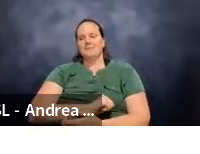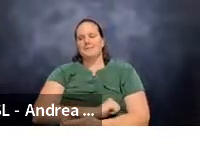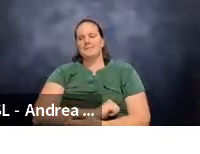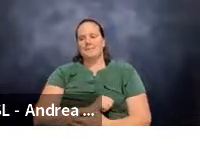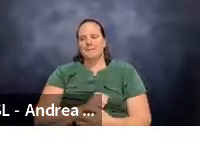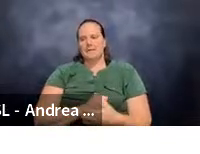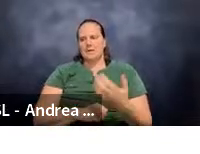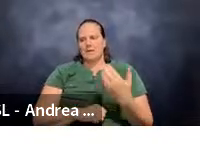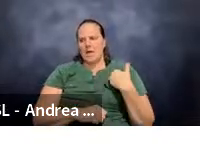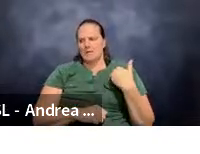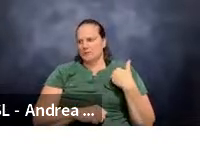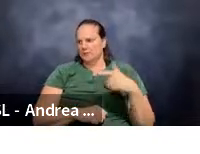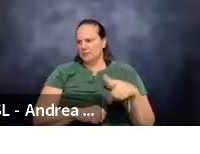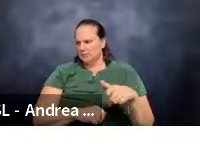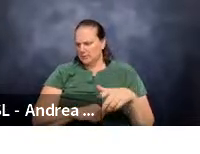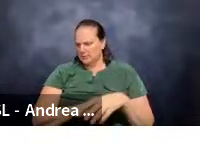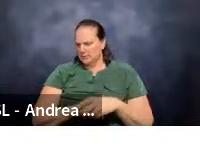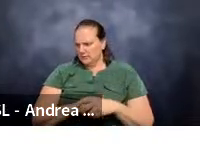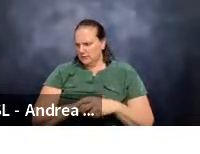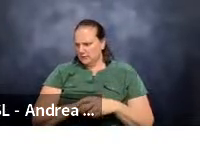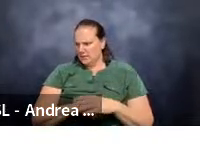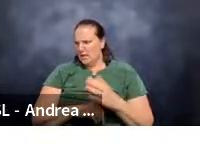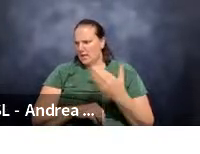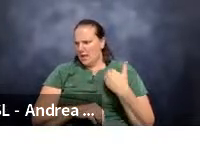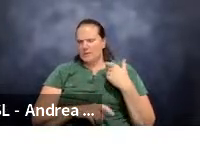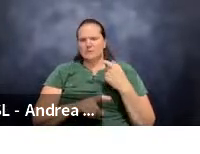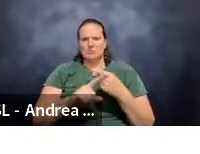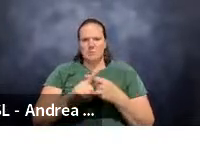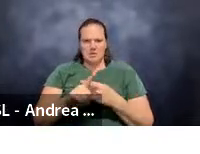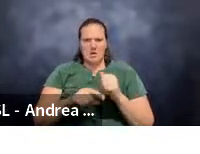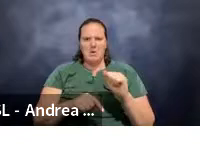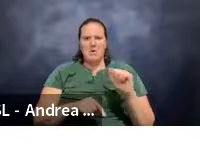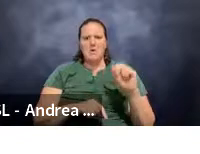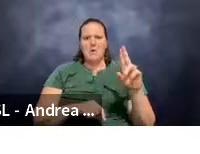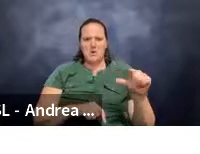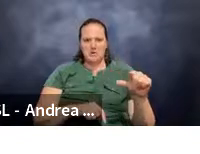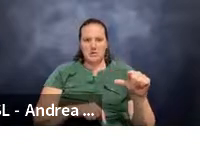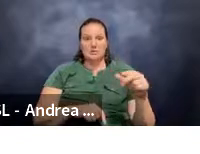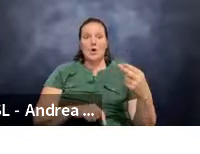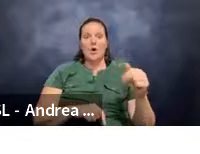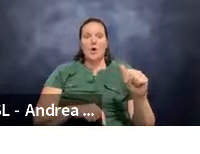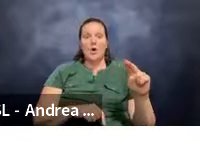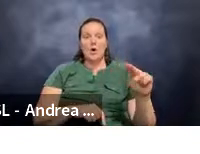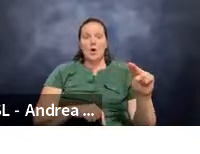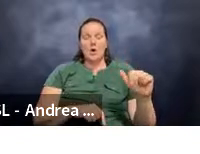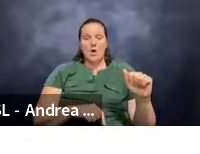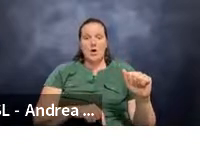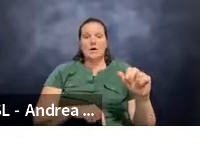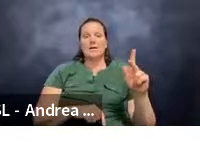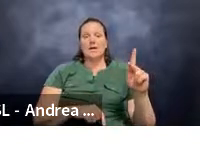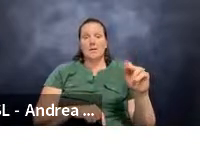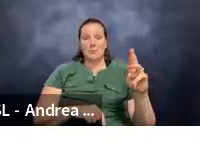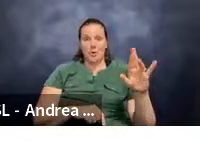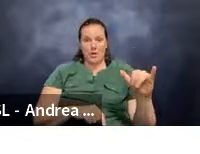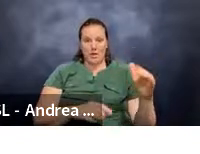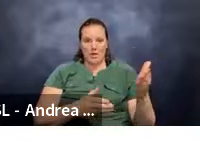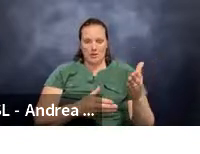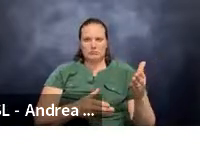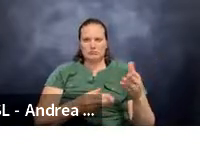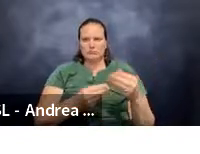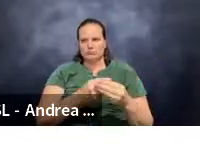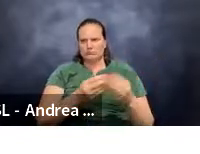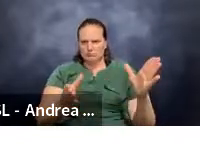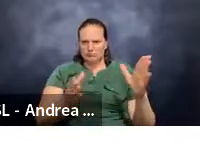I guess it was so it was last month in August when Hannah and Kimberly were here. They gave you a little preview of